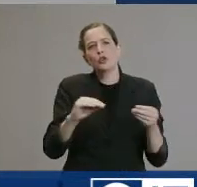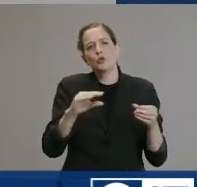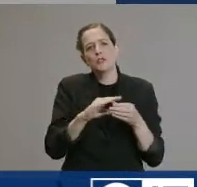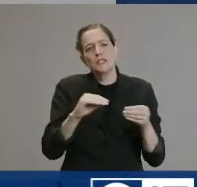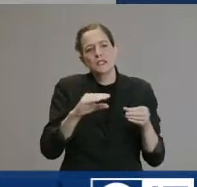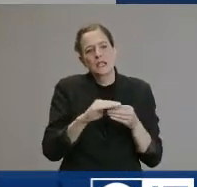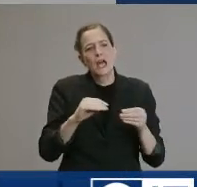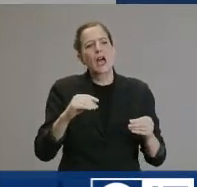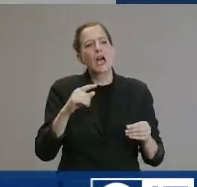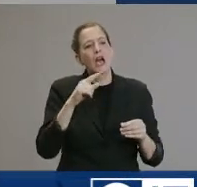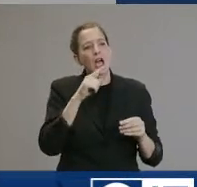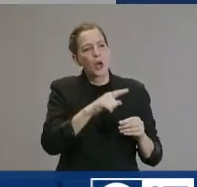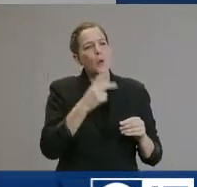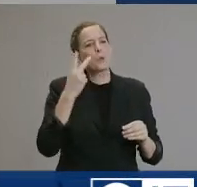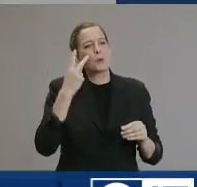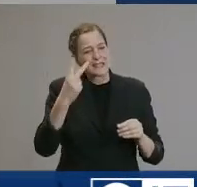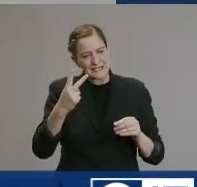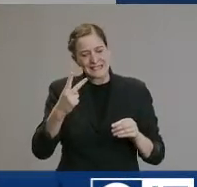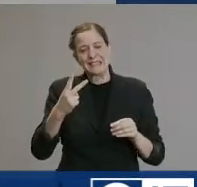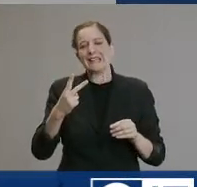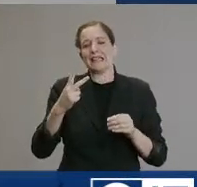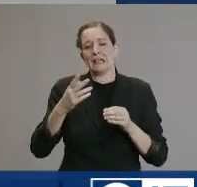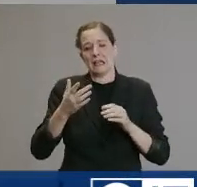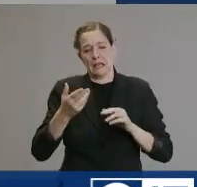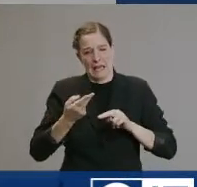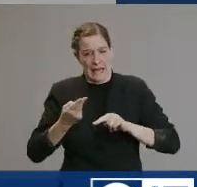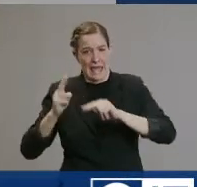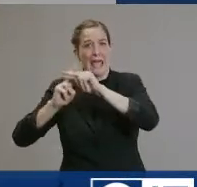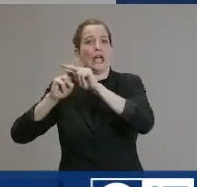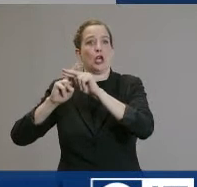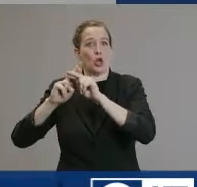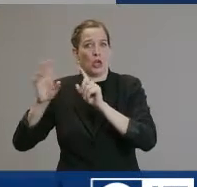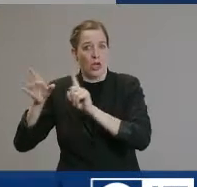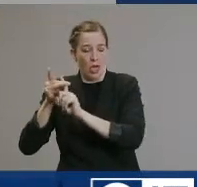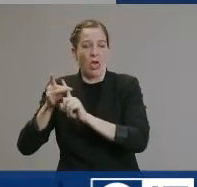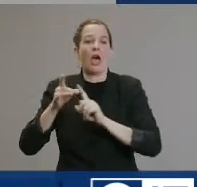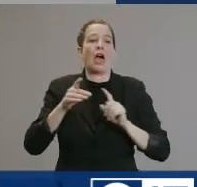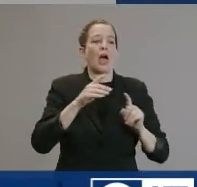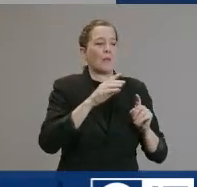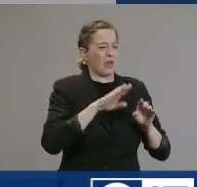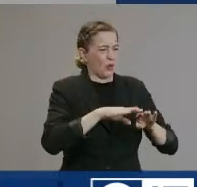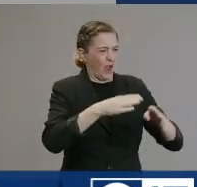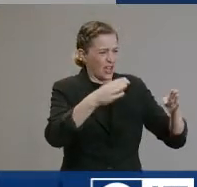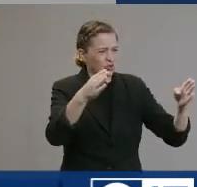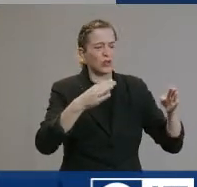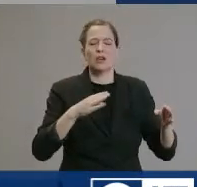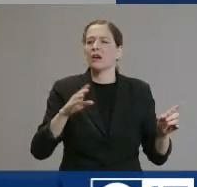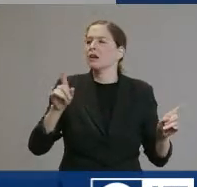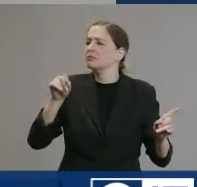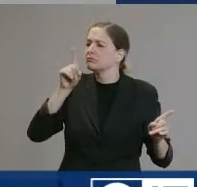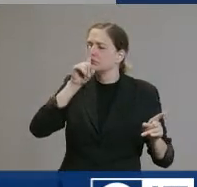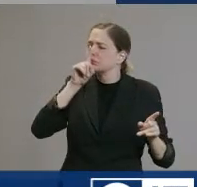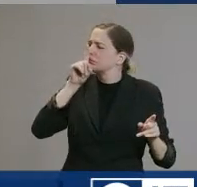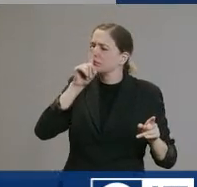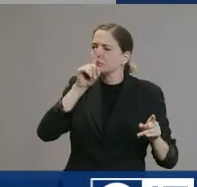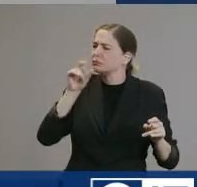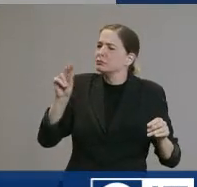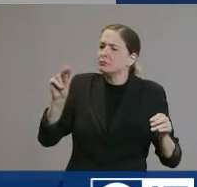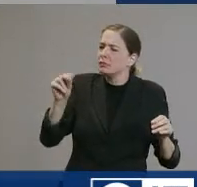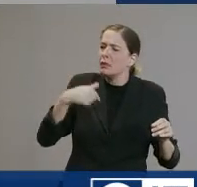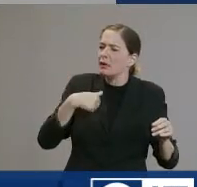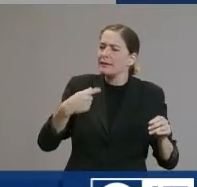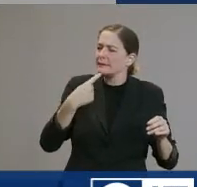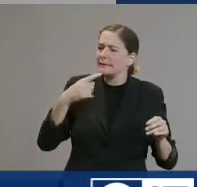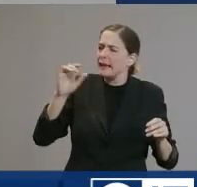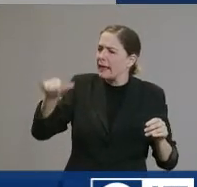I didn't say that, Howie. I said we've seen an increase in cases. I did not talk at all today about any additional